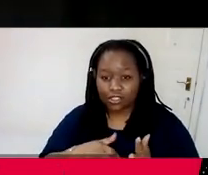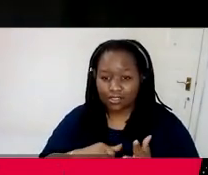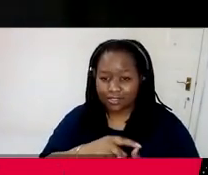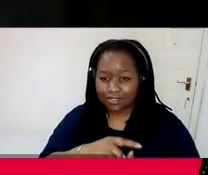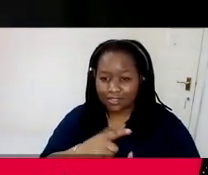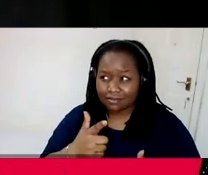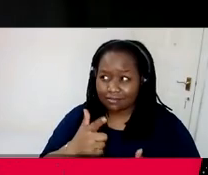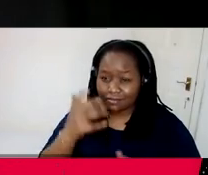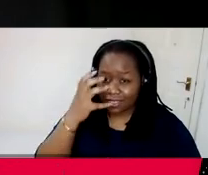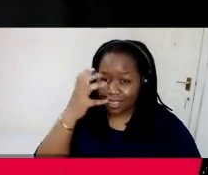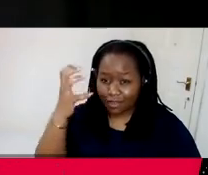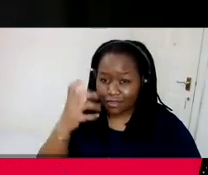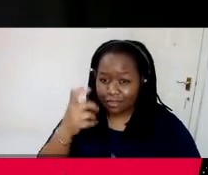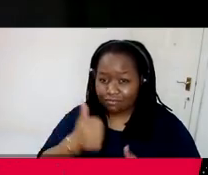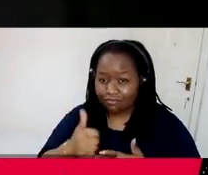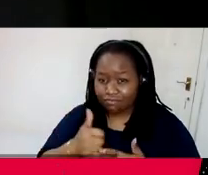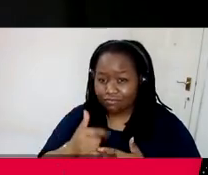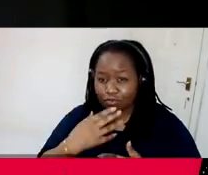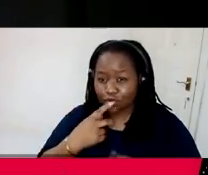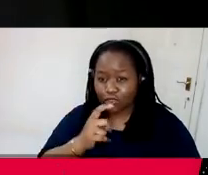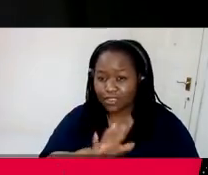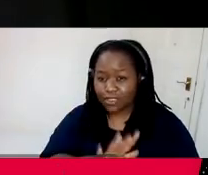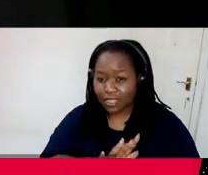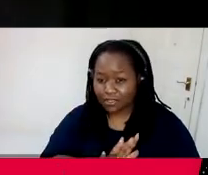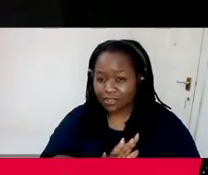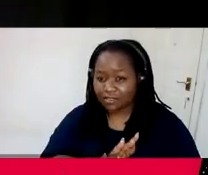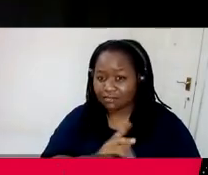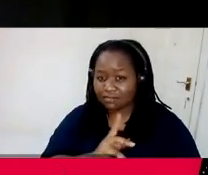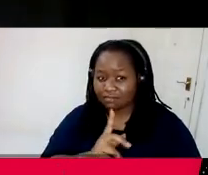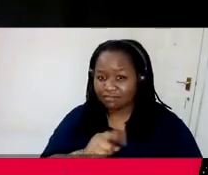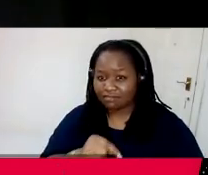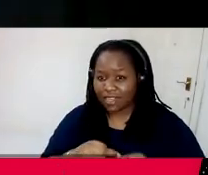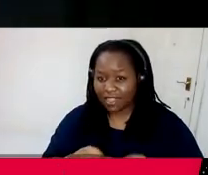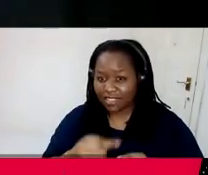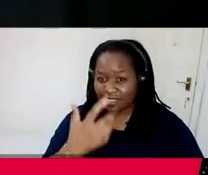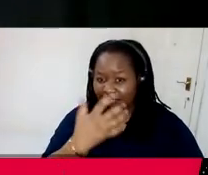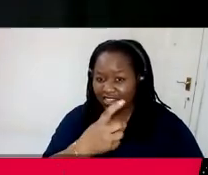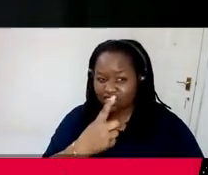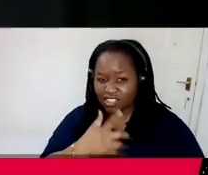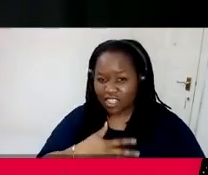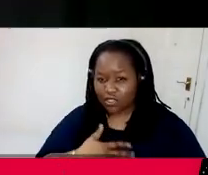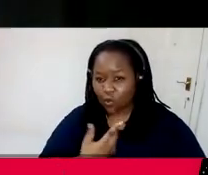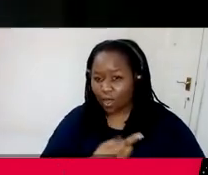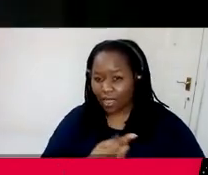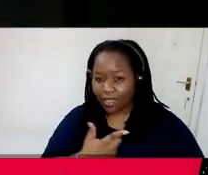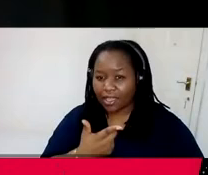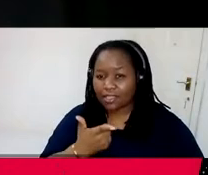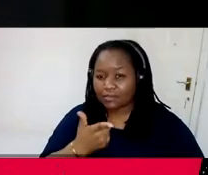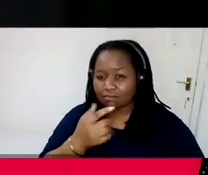some concerns about the idea of how sanctions could be used